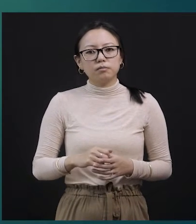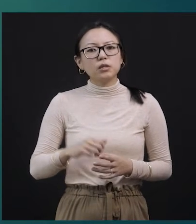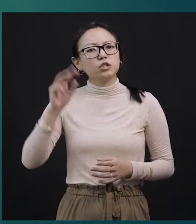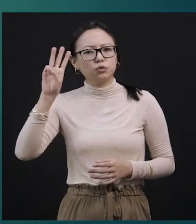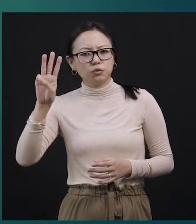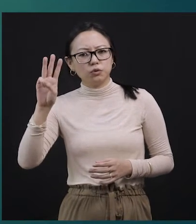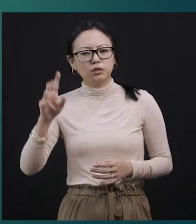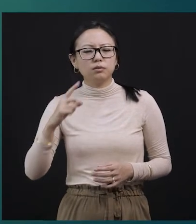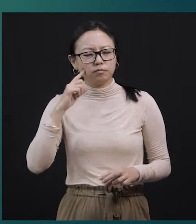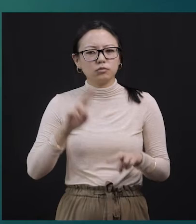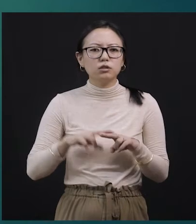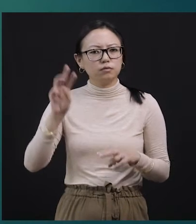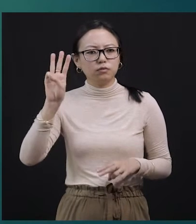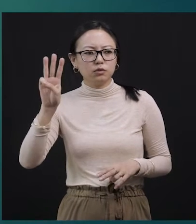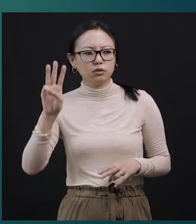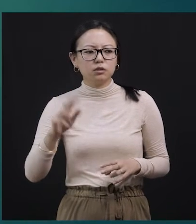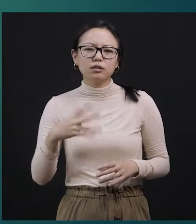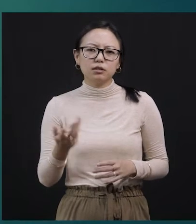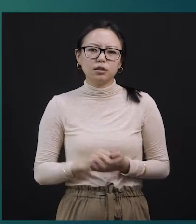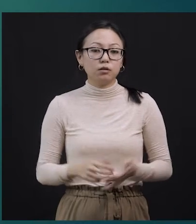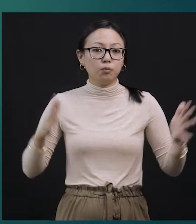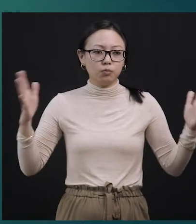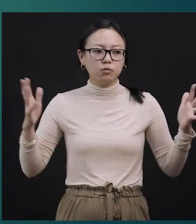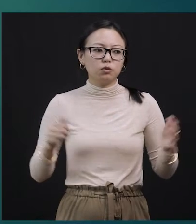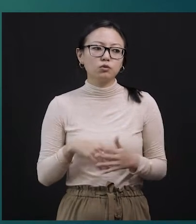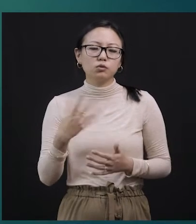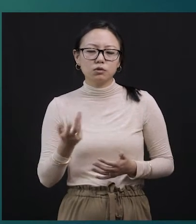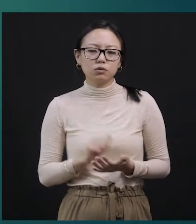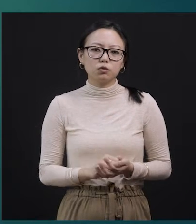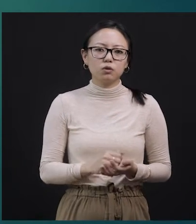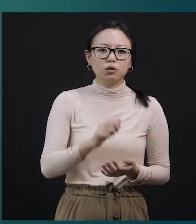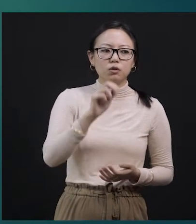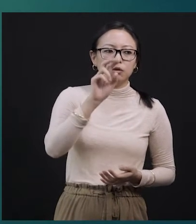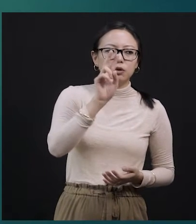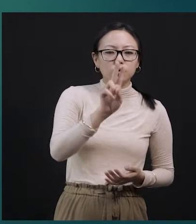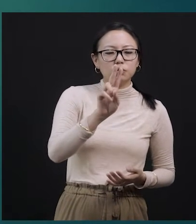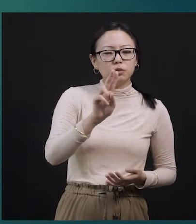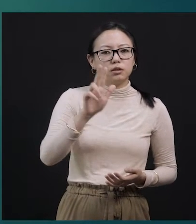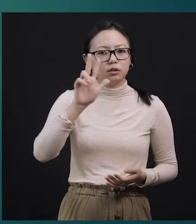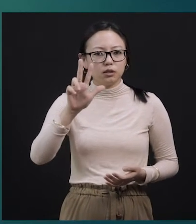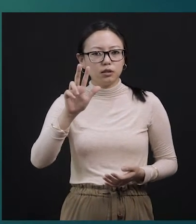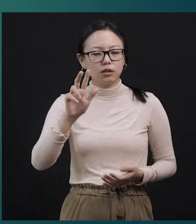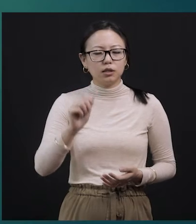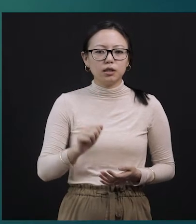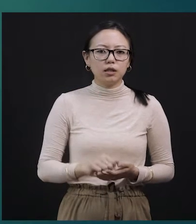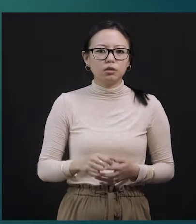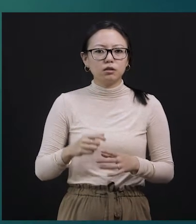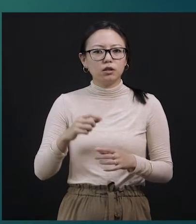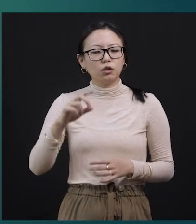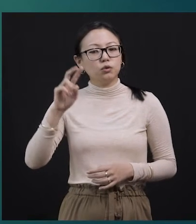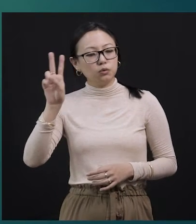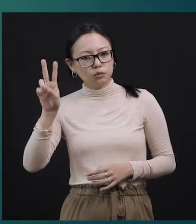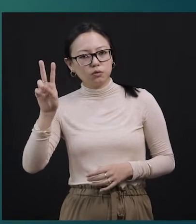now okay with the number, right? So, after that, what you need to do, it is 1 here, right? And then you have